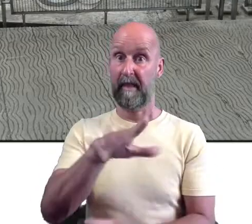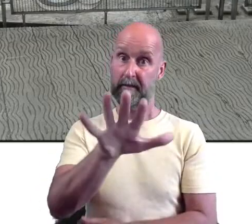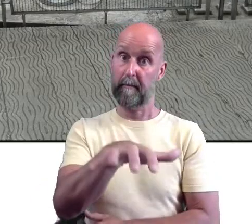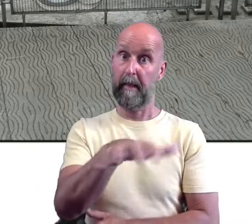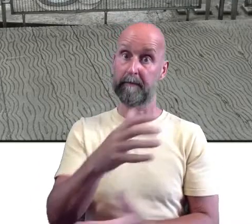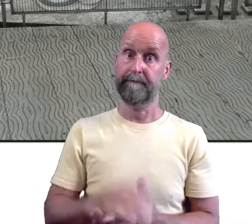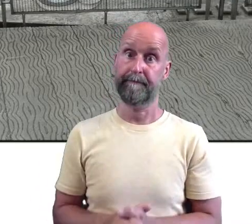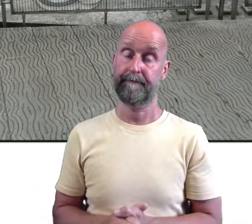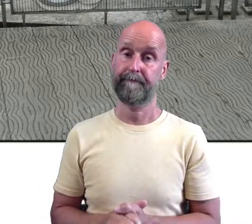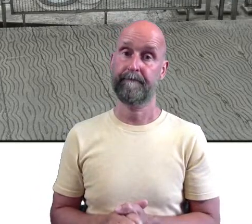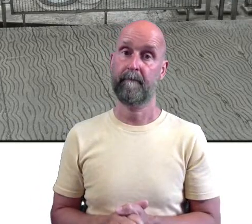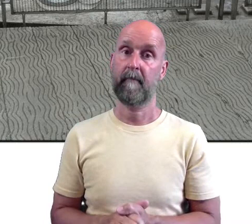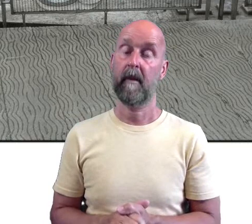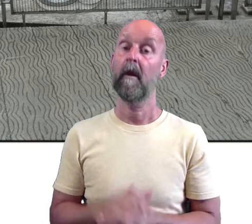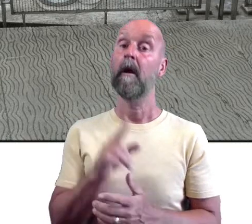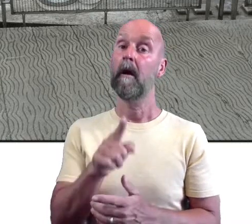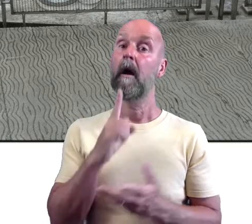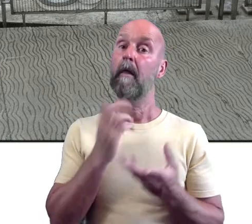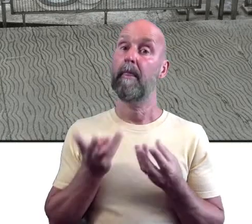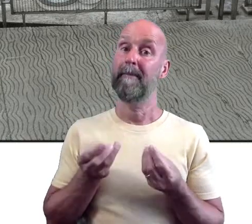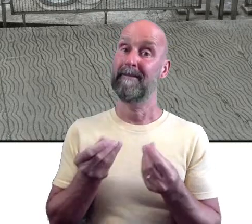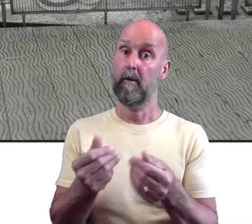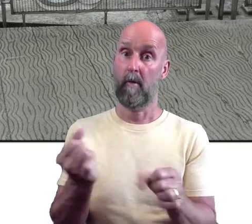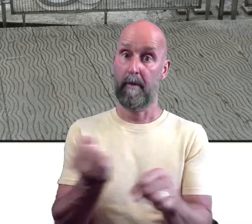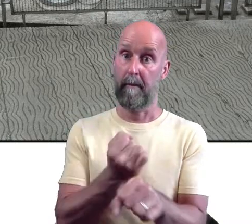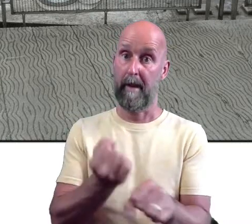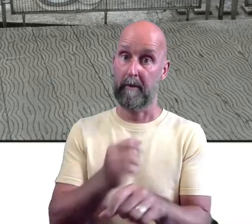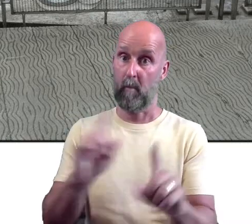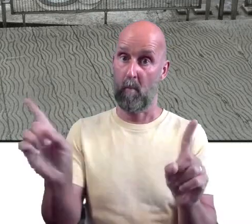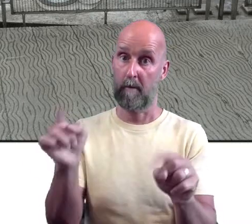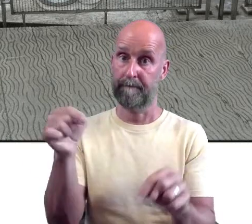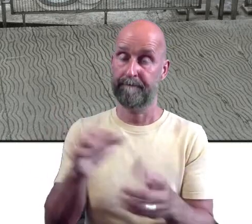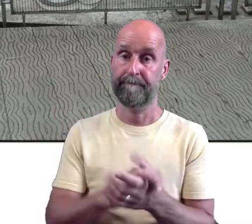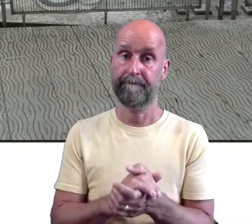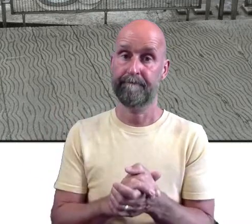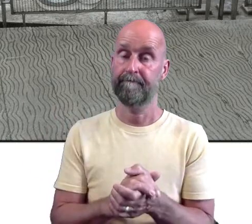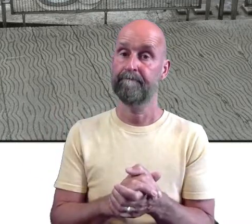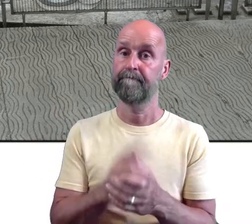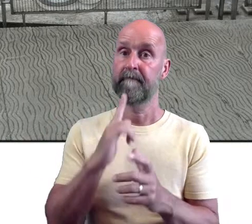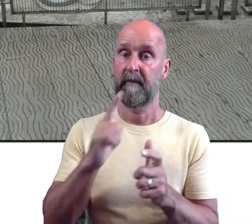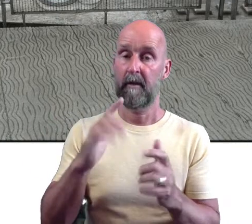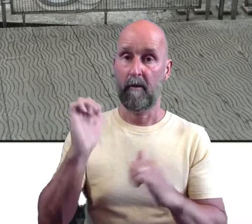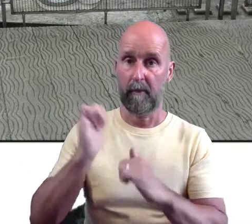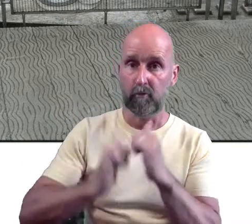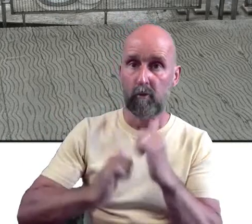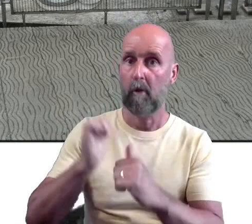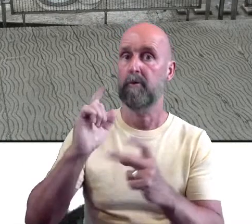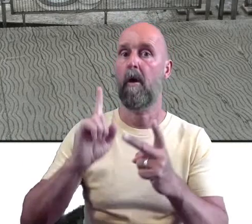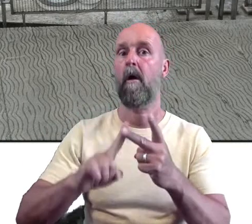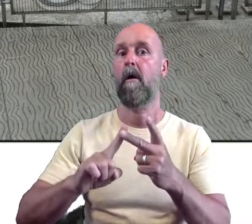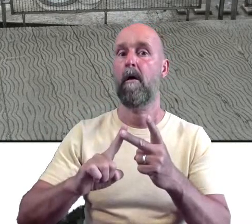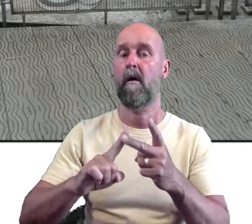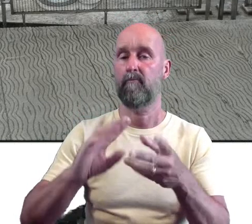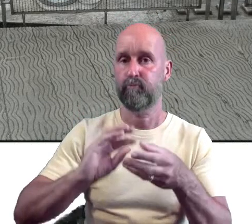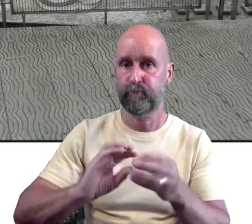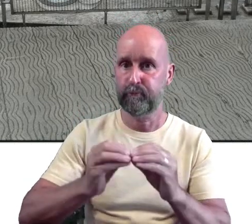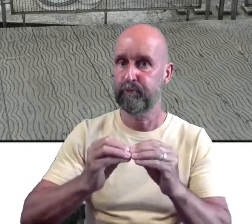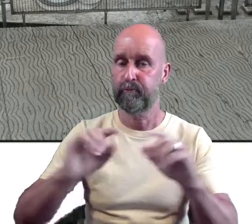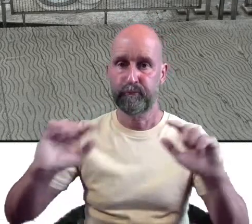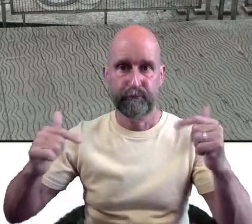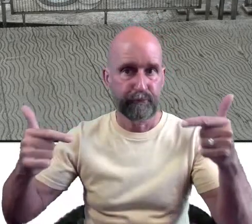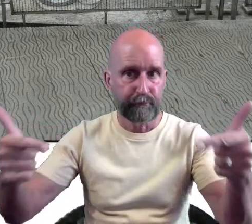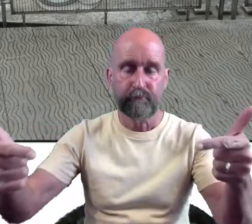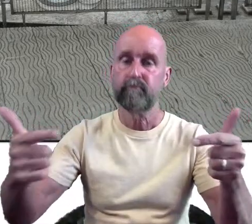the material aspect of Perrow's Bridge. So the actual material structure and all the objects that sort of make it up. But we've got like the